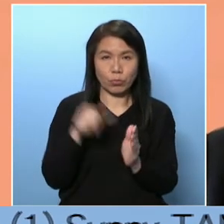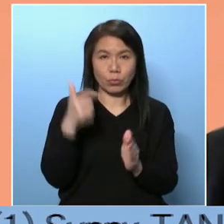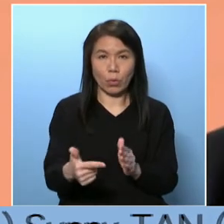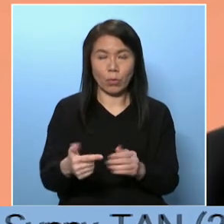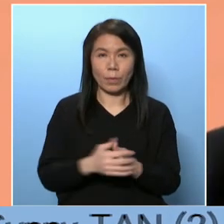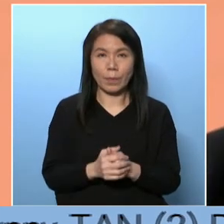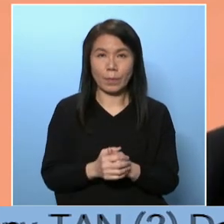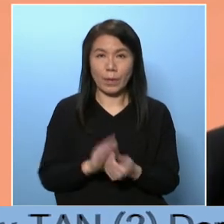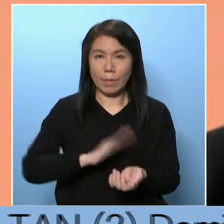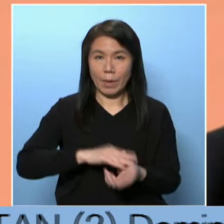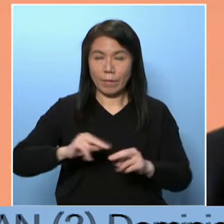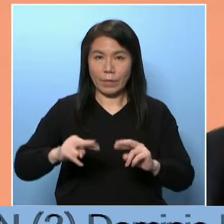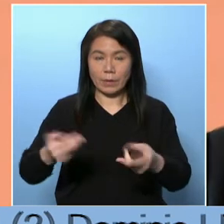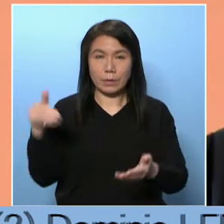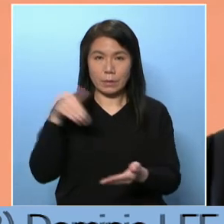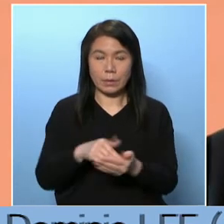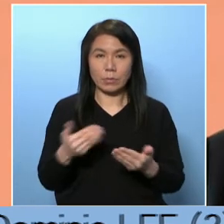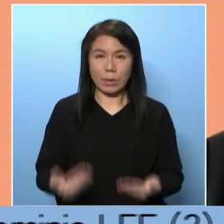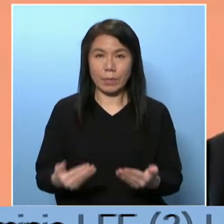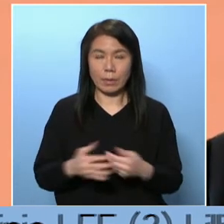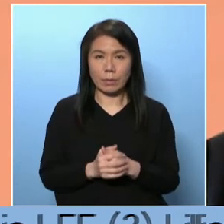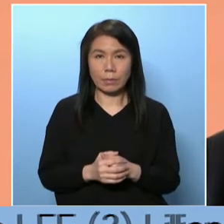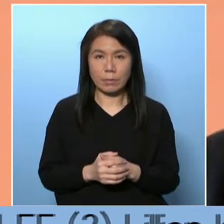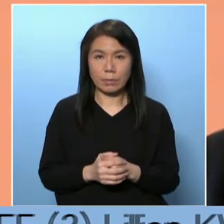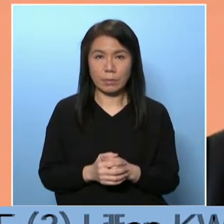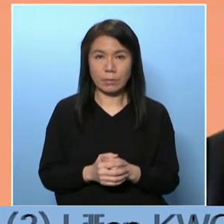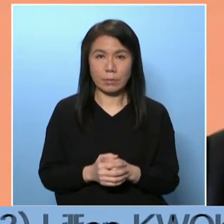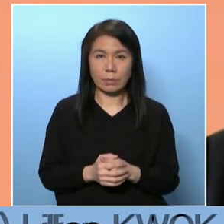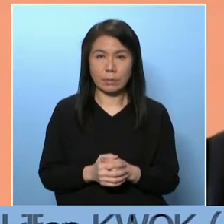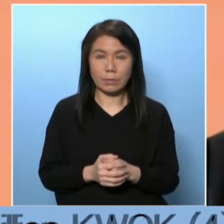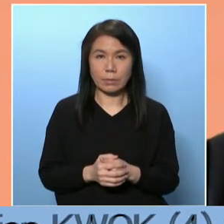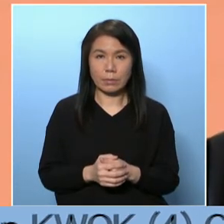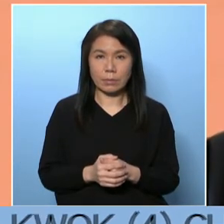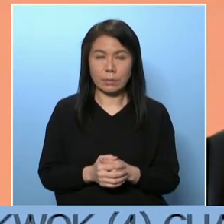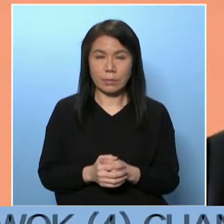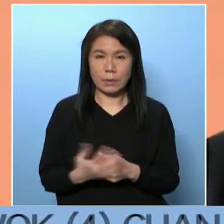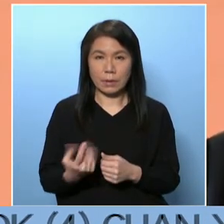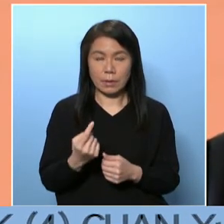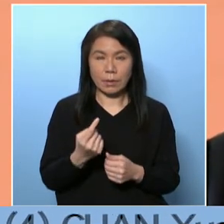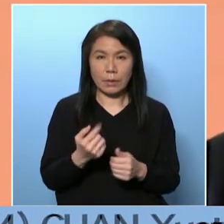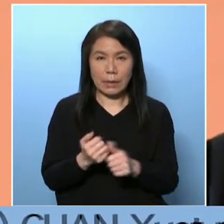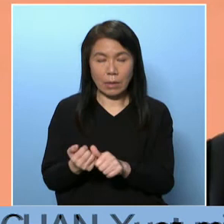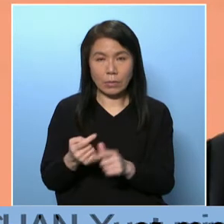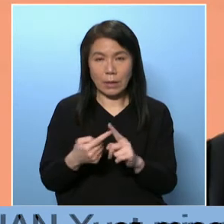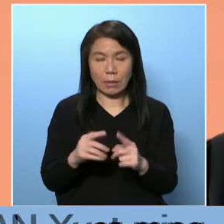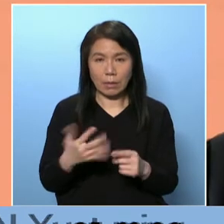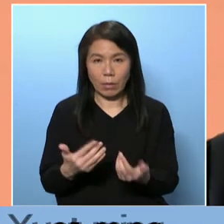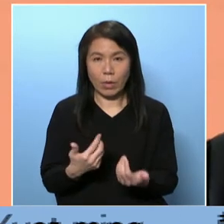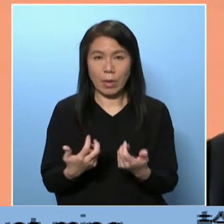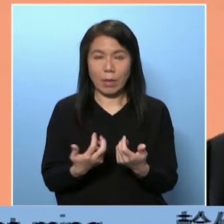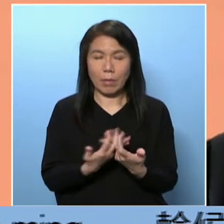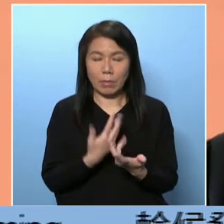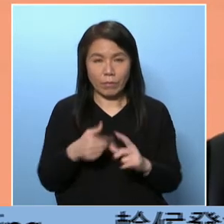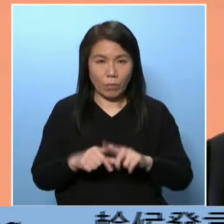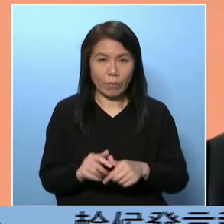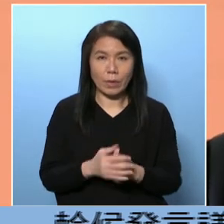can also be optimized. So now that we have this scale of the pandemic, if